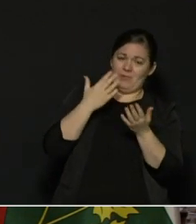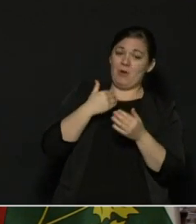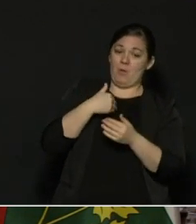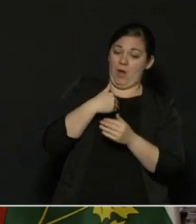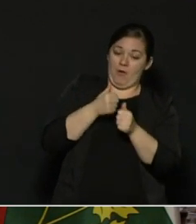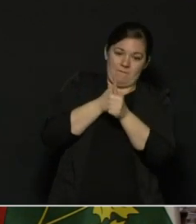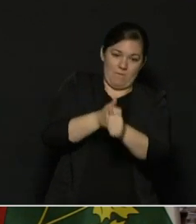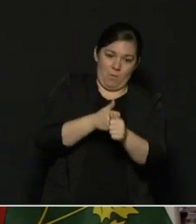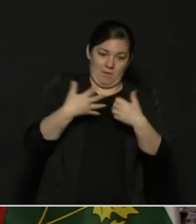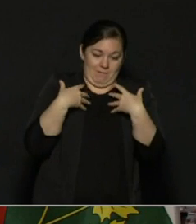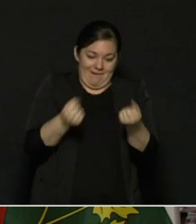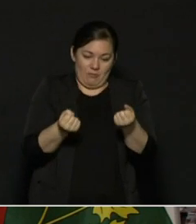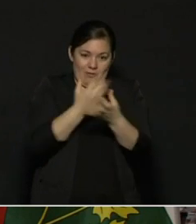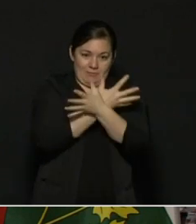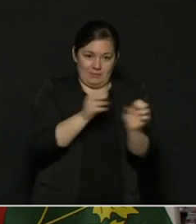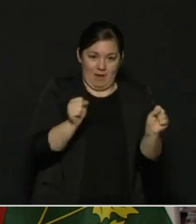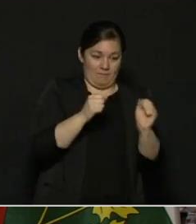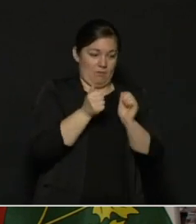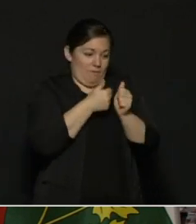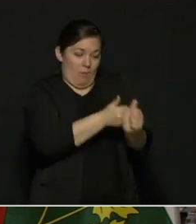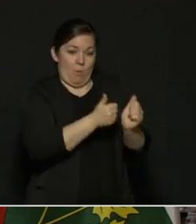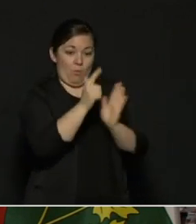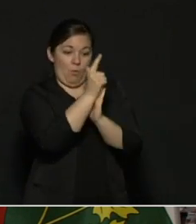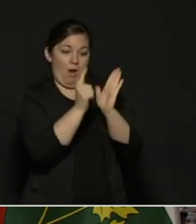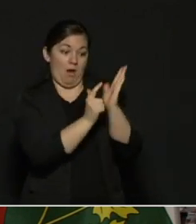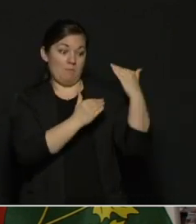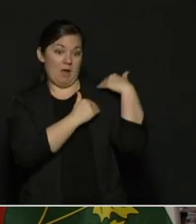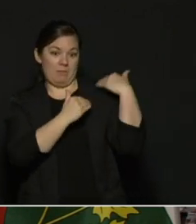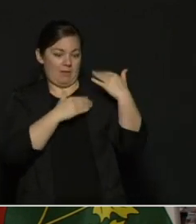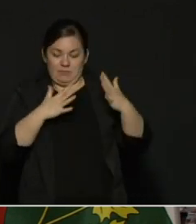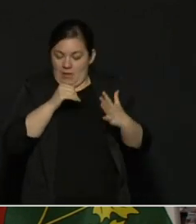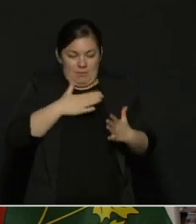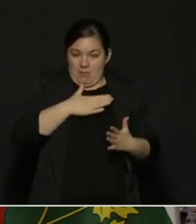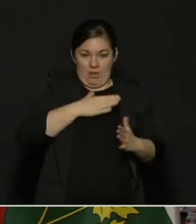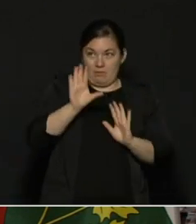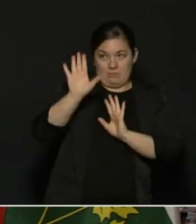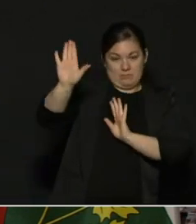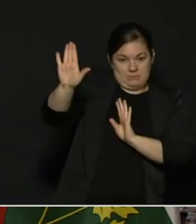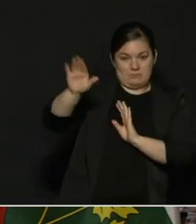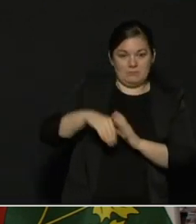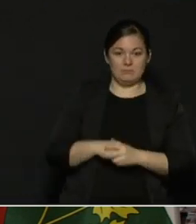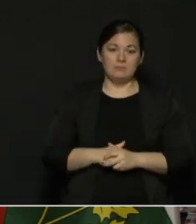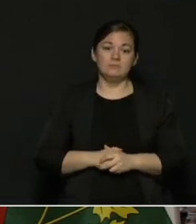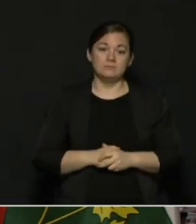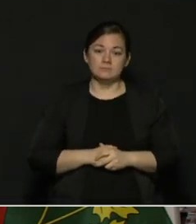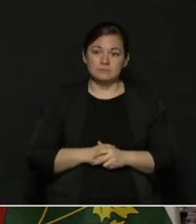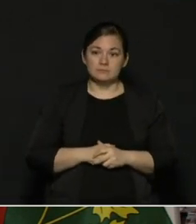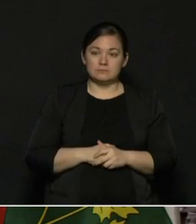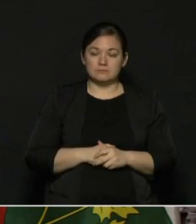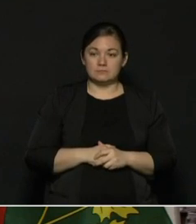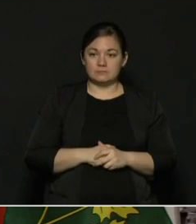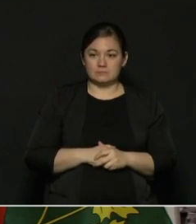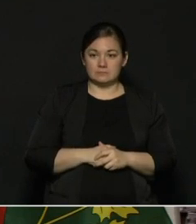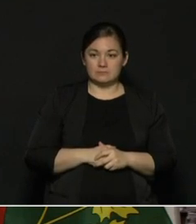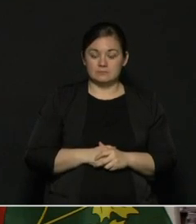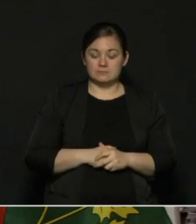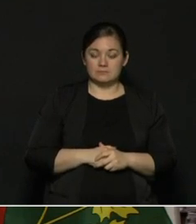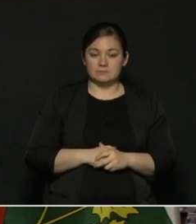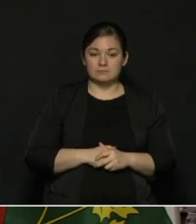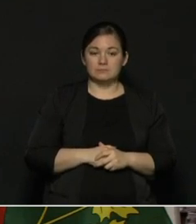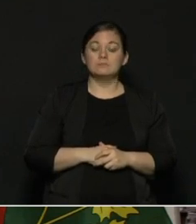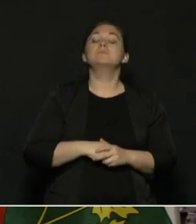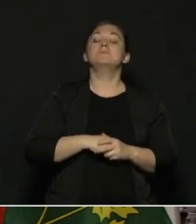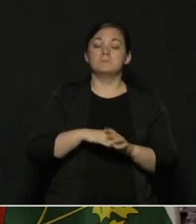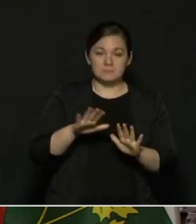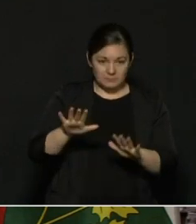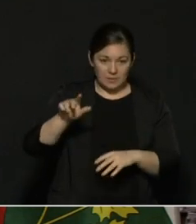responsibilities to regulate that and to carry that forward. Next question. Your next question comes from Rob Ferguson